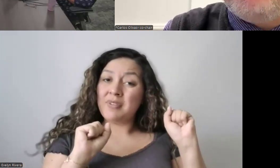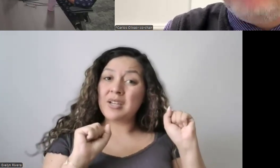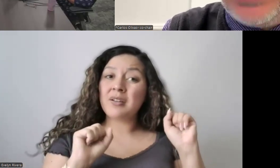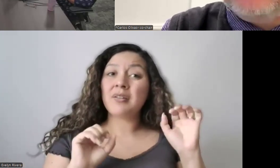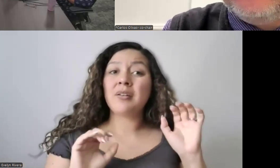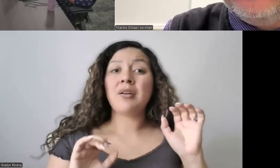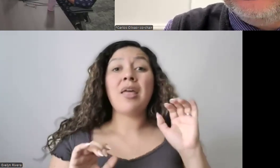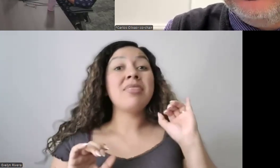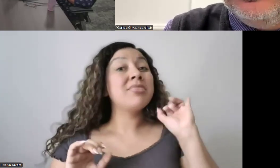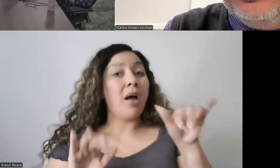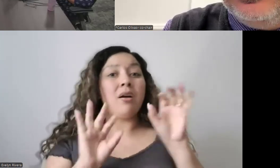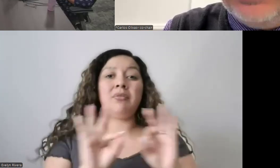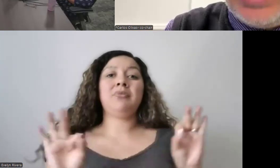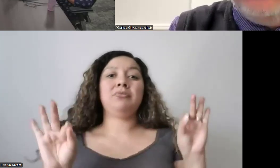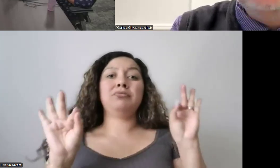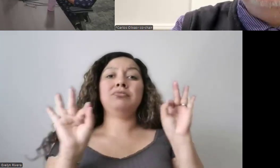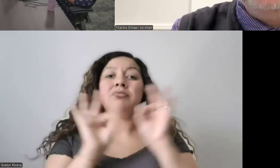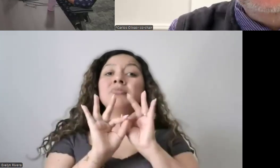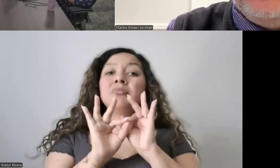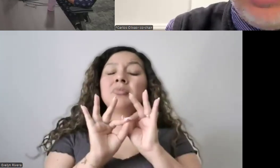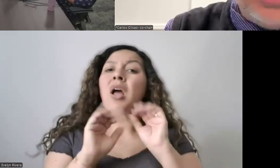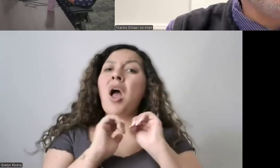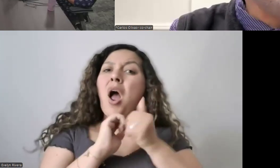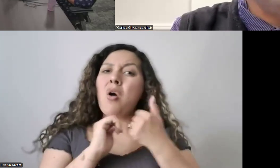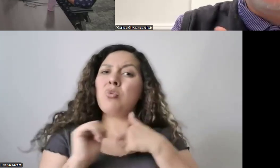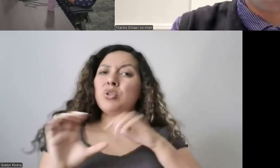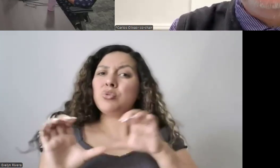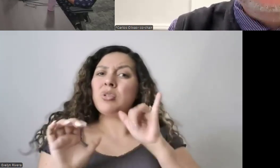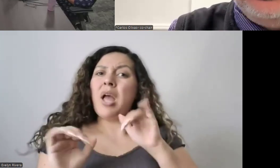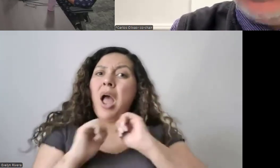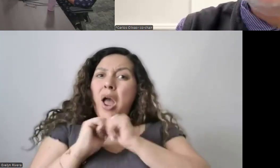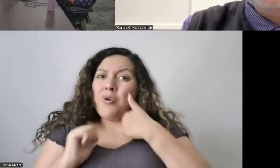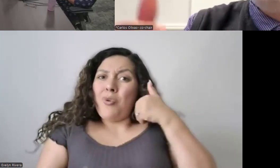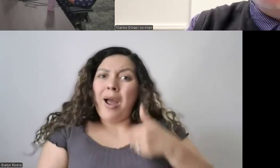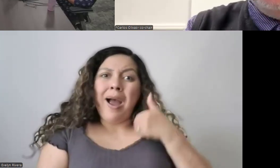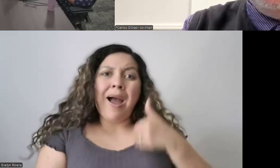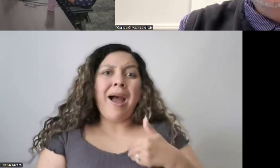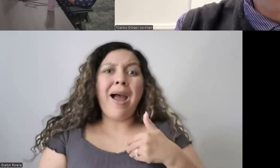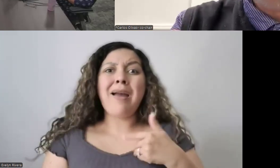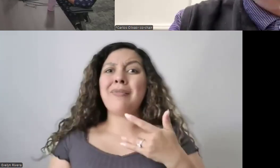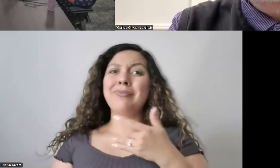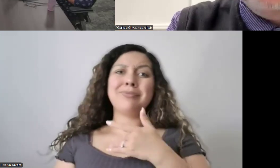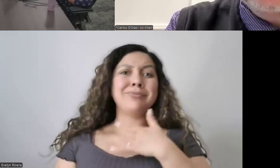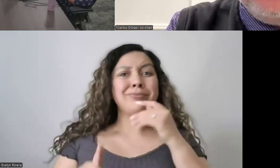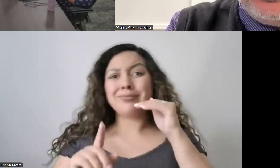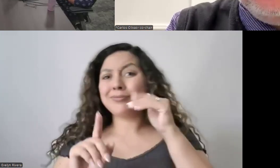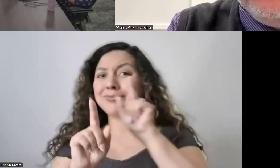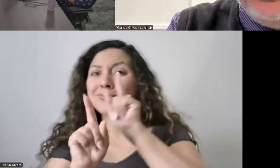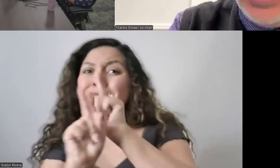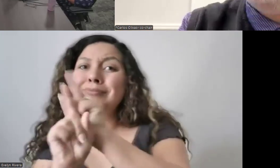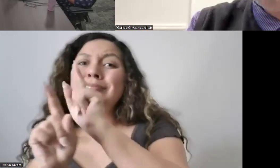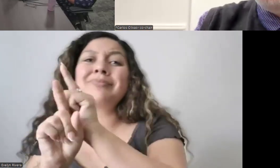And that matters. And how do we do that? How do I get coached? How do I get mentored to do something like